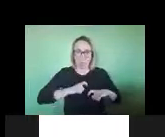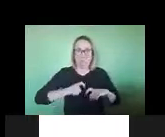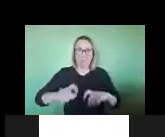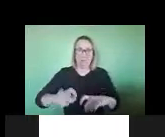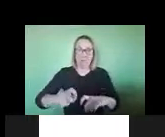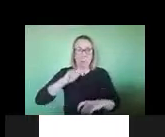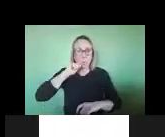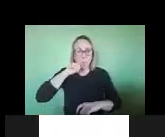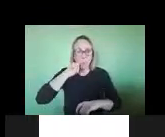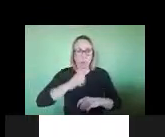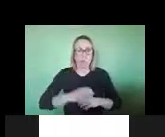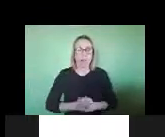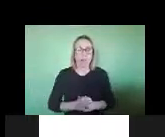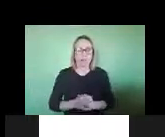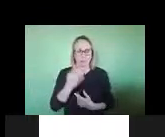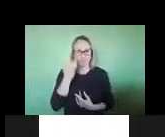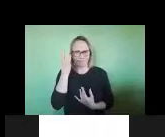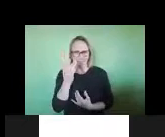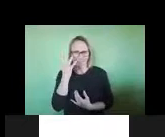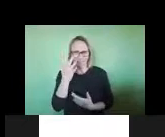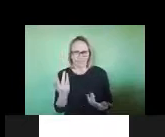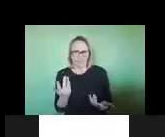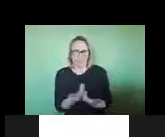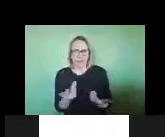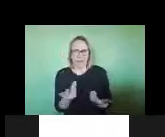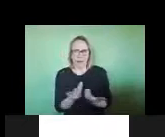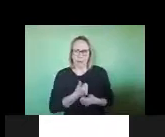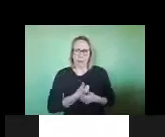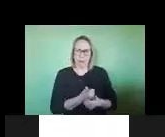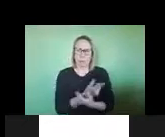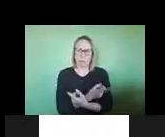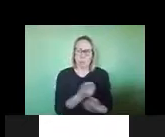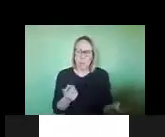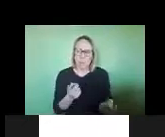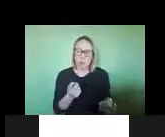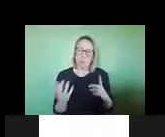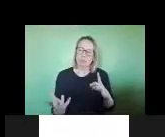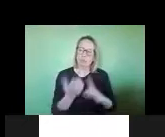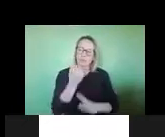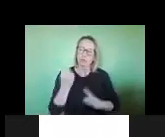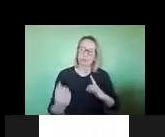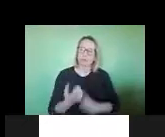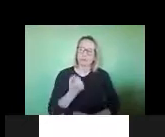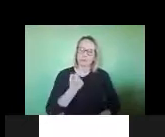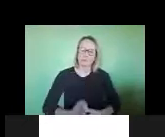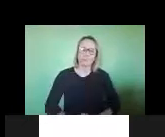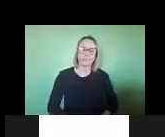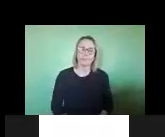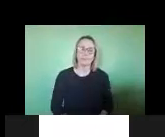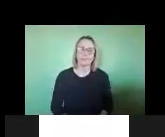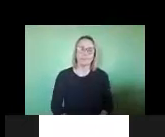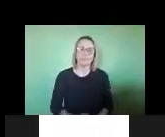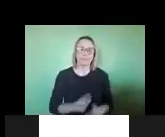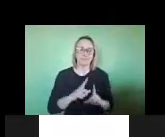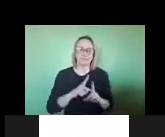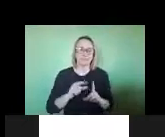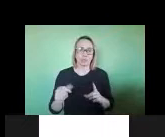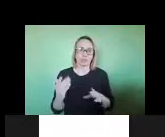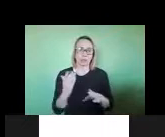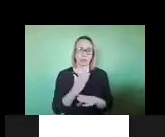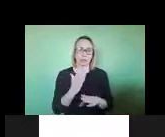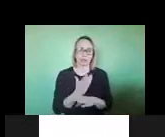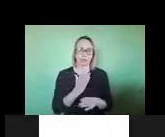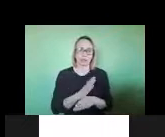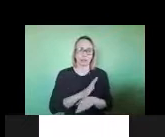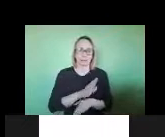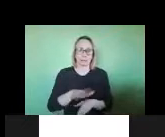will give thought to how we can continue this to support members to achieve their outcomes. Digital activities are and will remain a part of